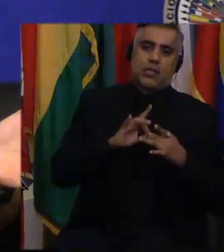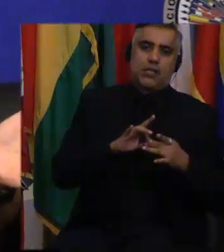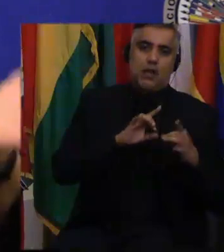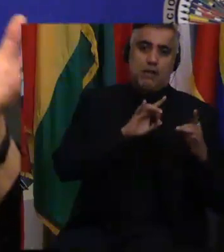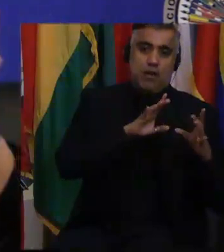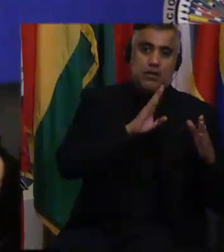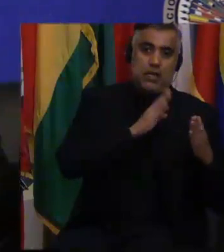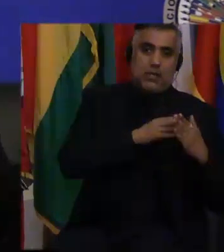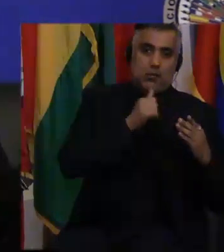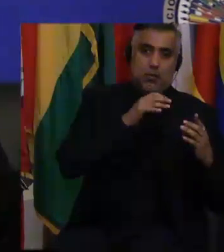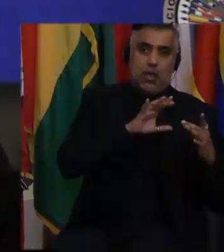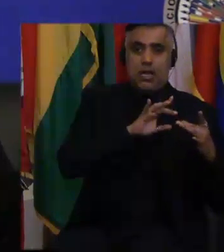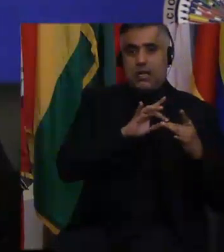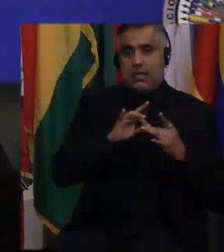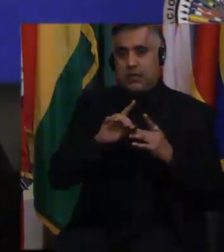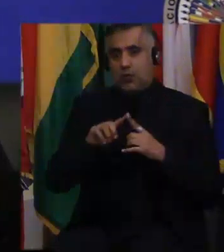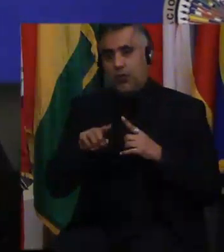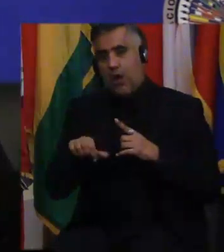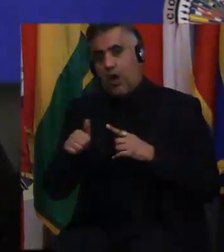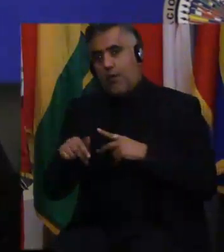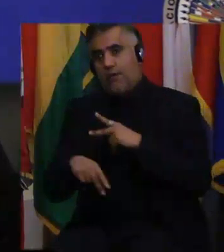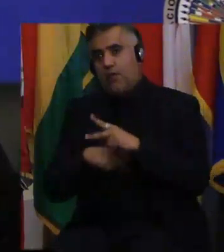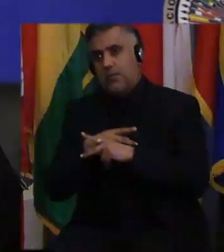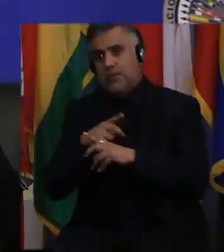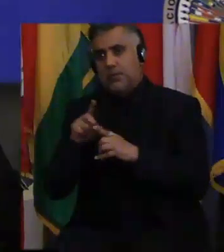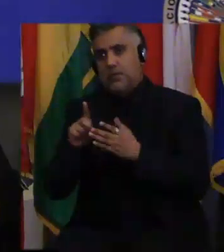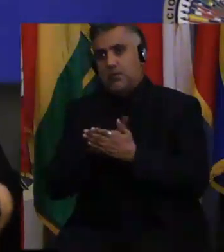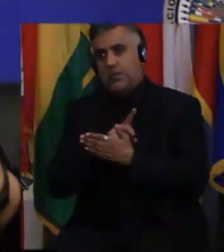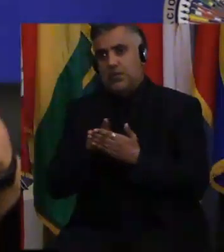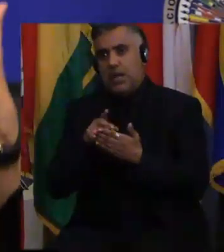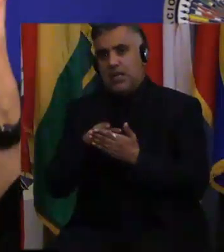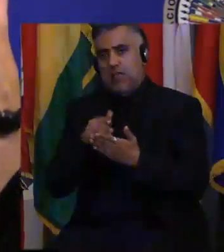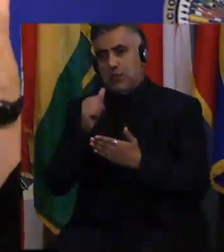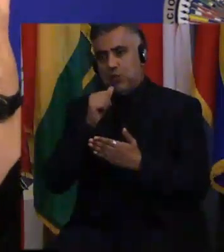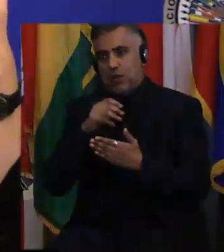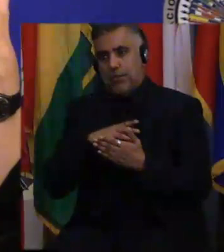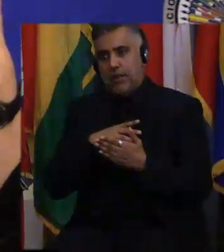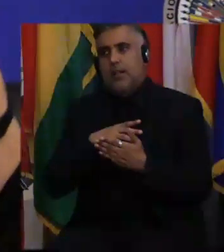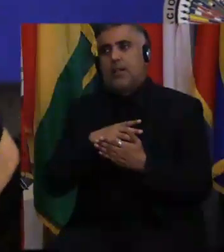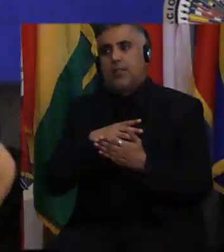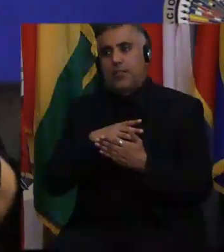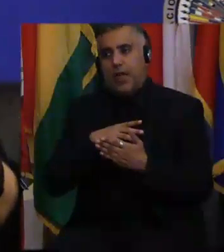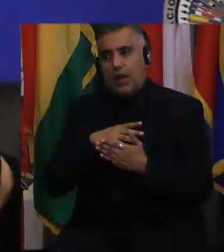violence against women with all other forms of discrimination against women that are